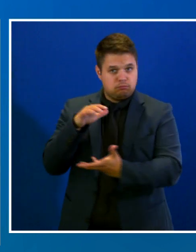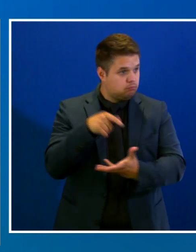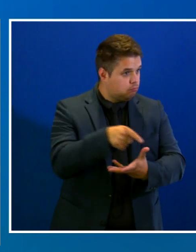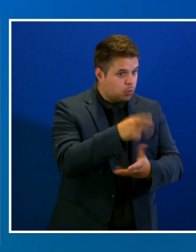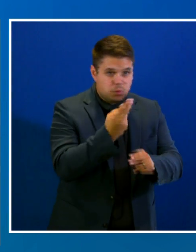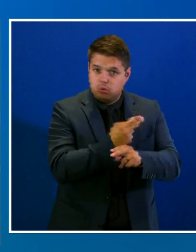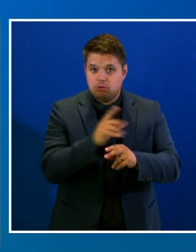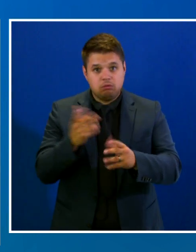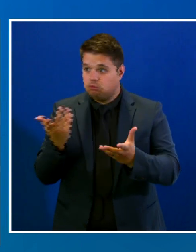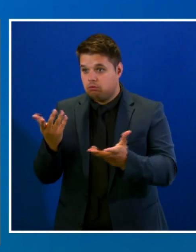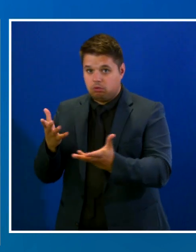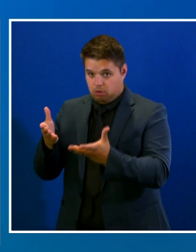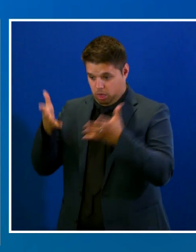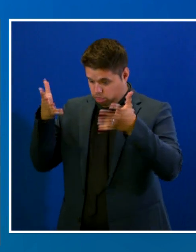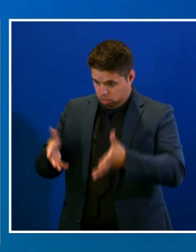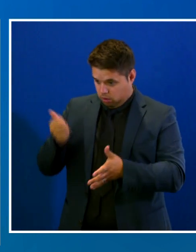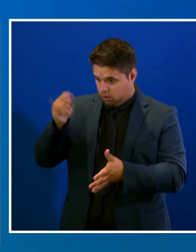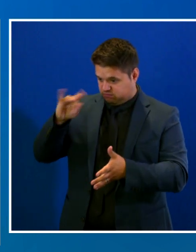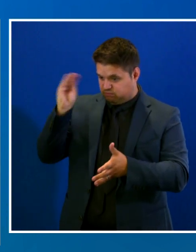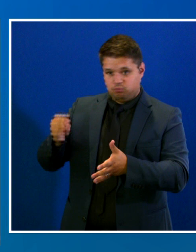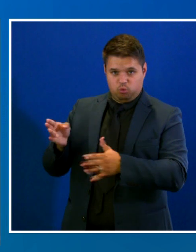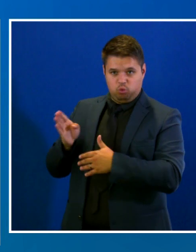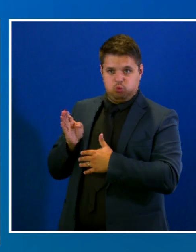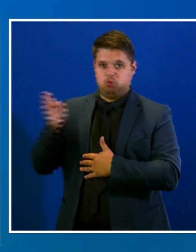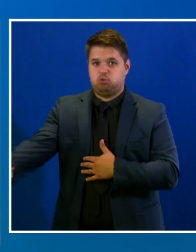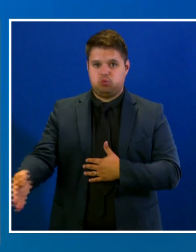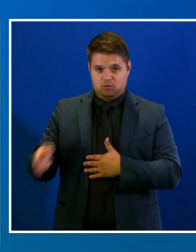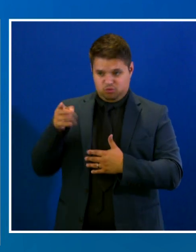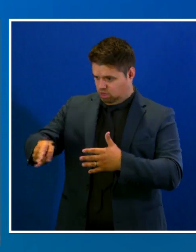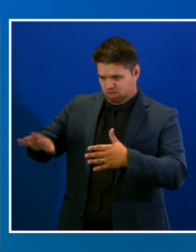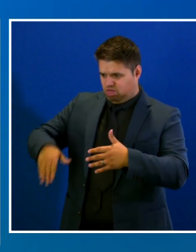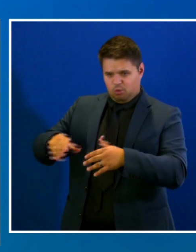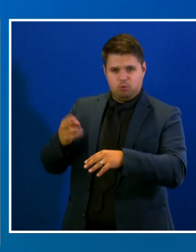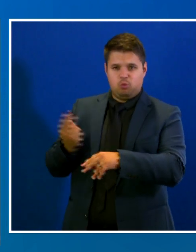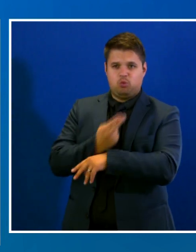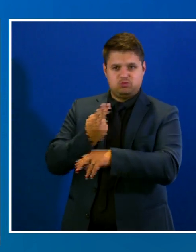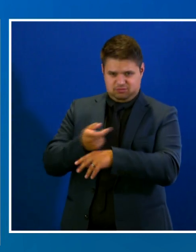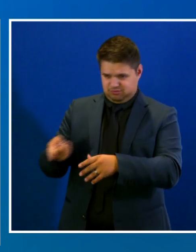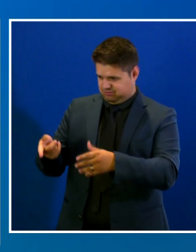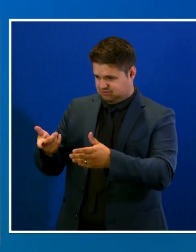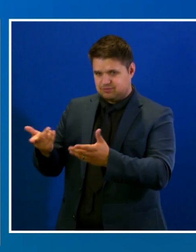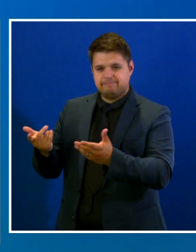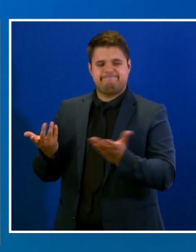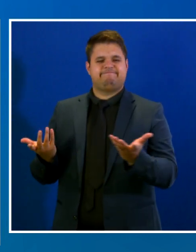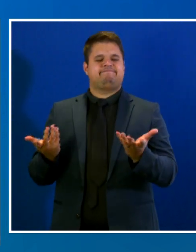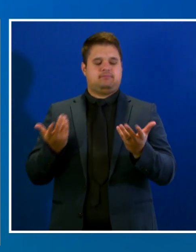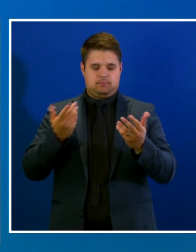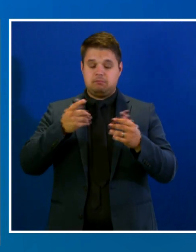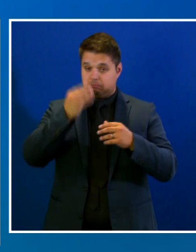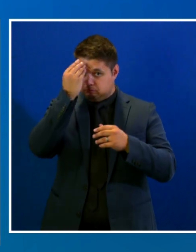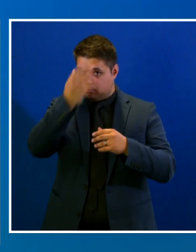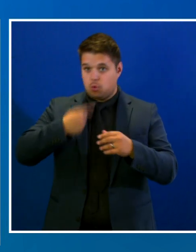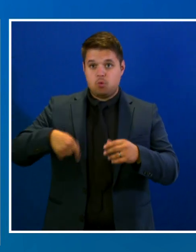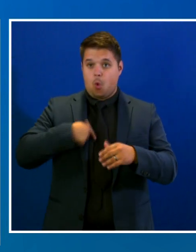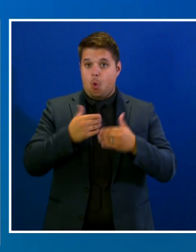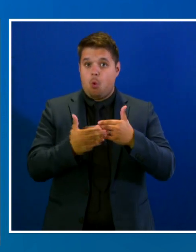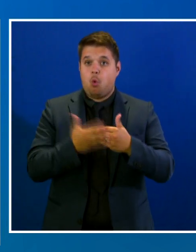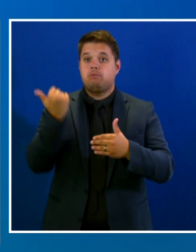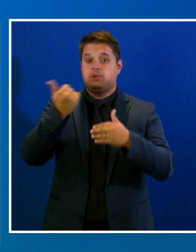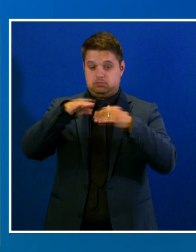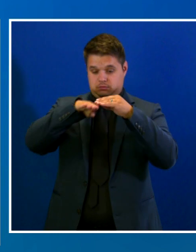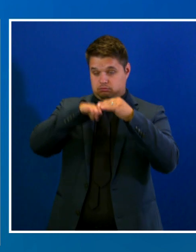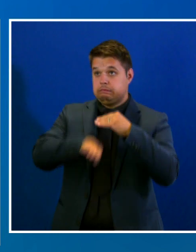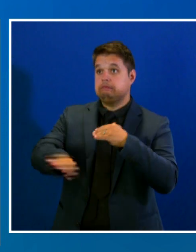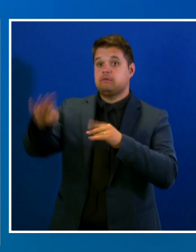virus and several variants now sweeping across our state, I urge everyone in our community to please use the